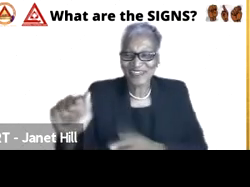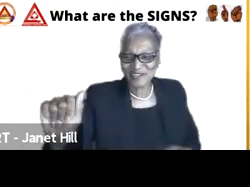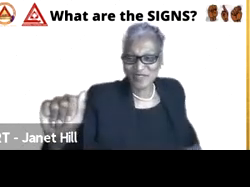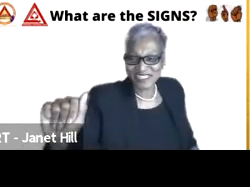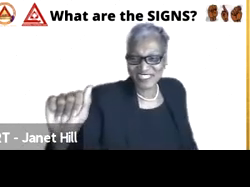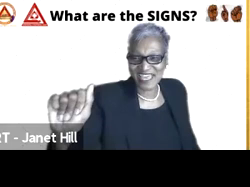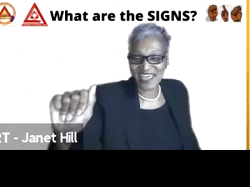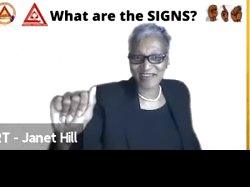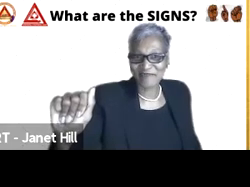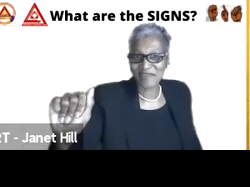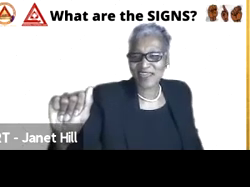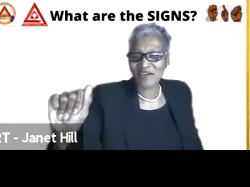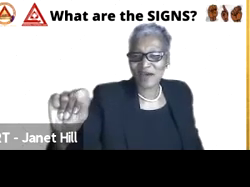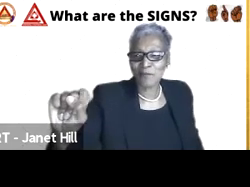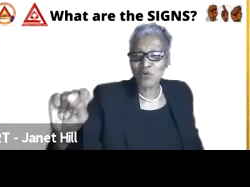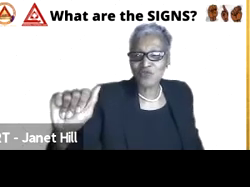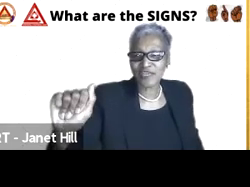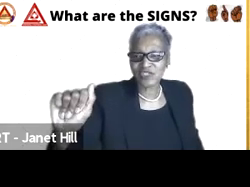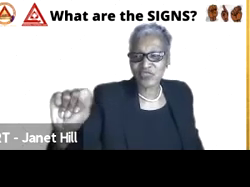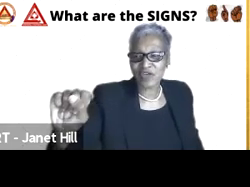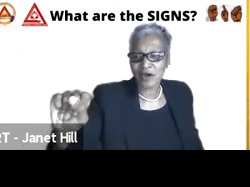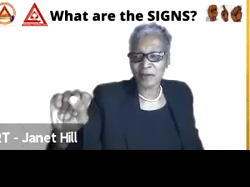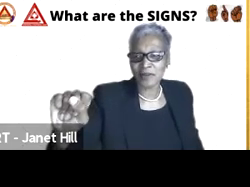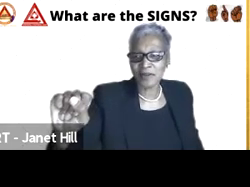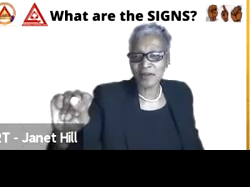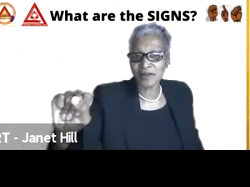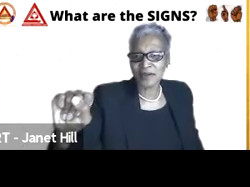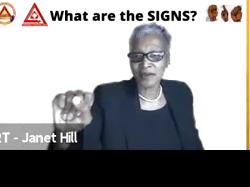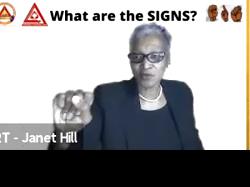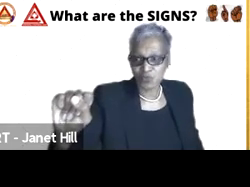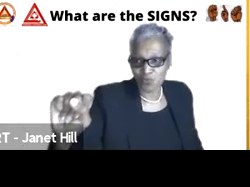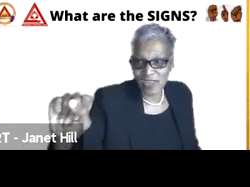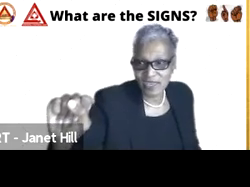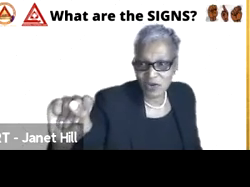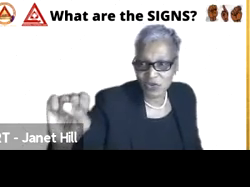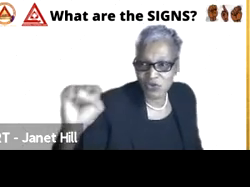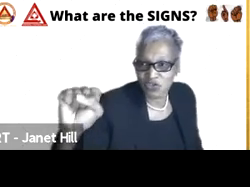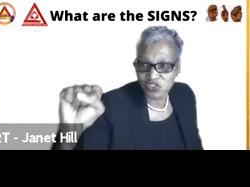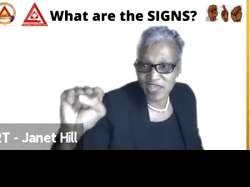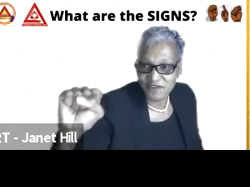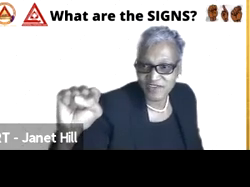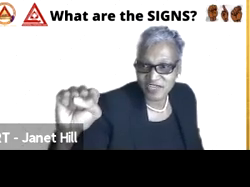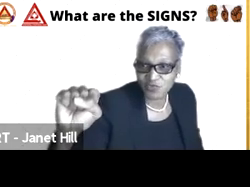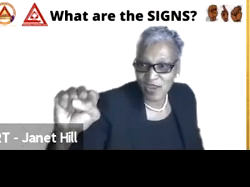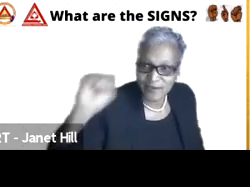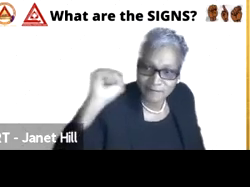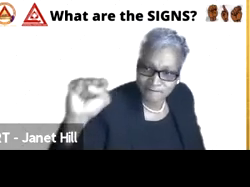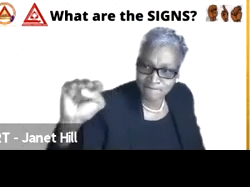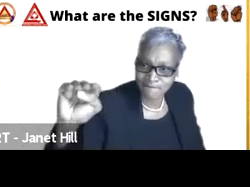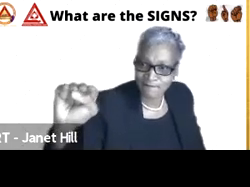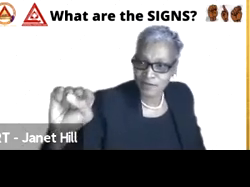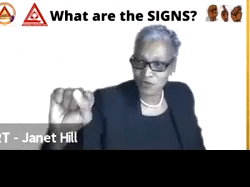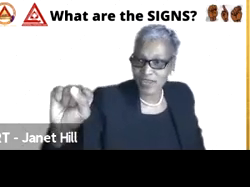Help. So this is A. Now, if I move this thumb right here, you know, it looks like a fist,